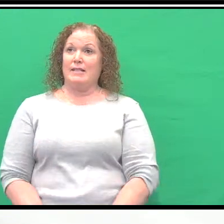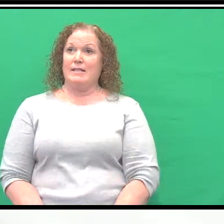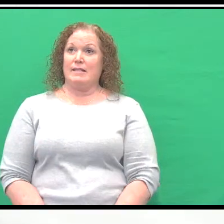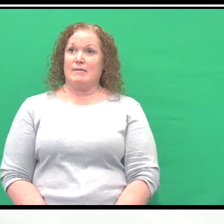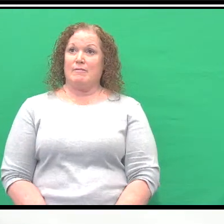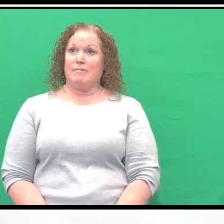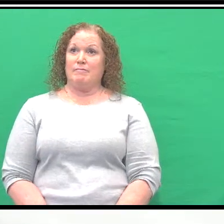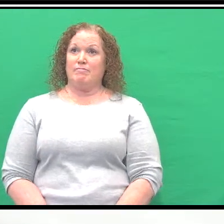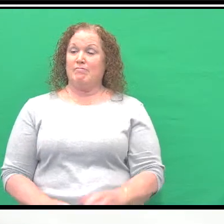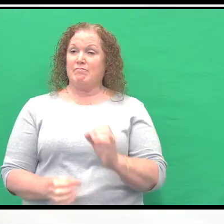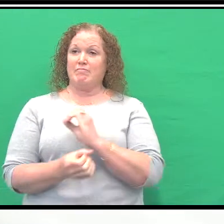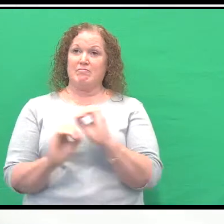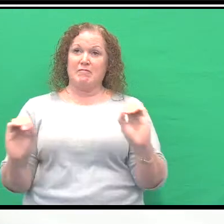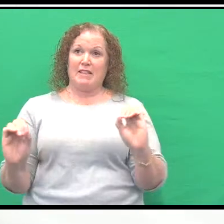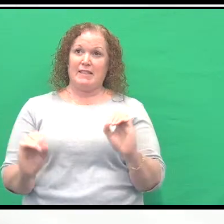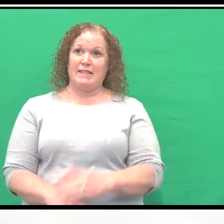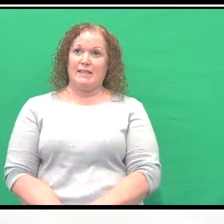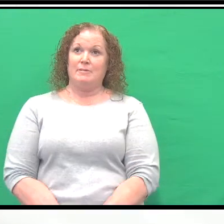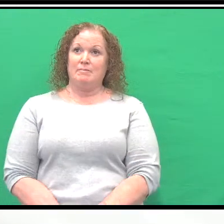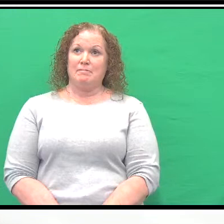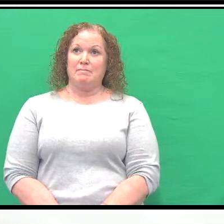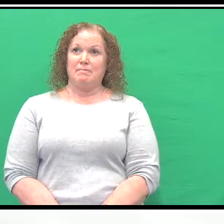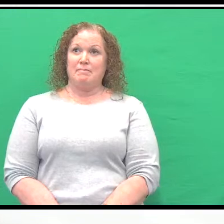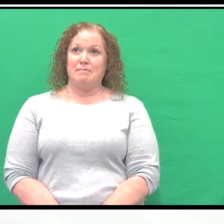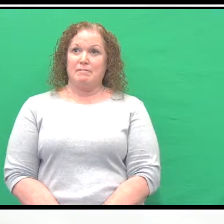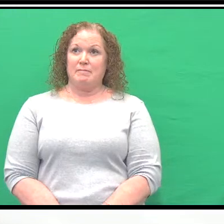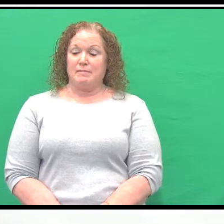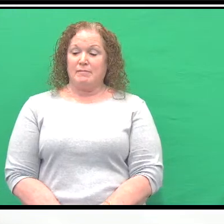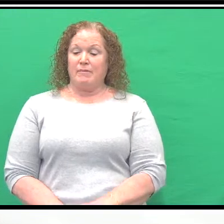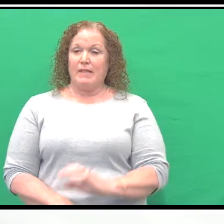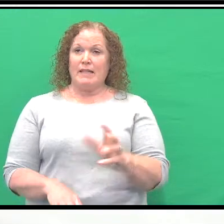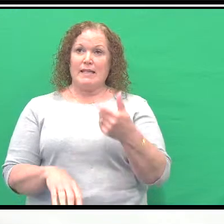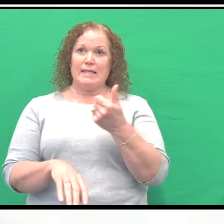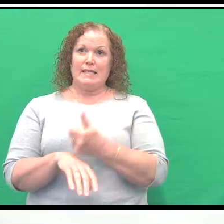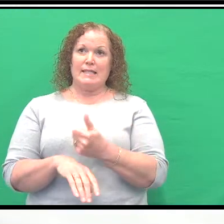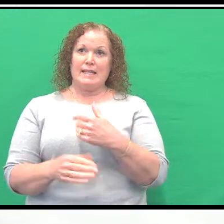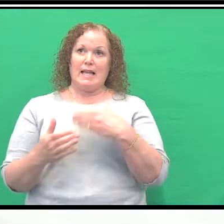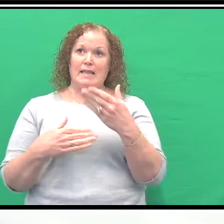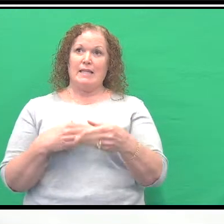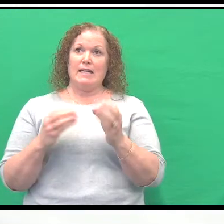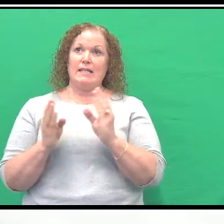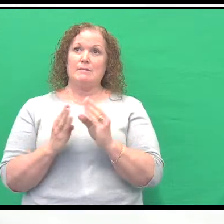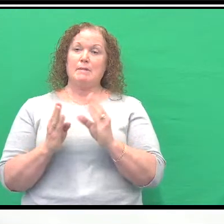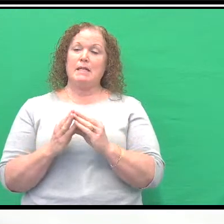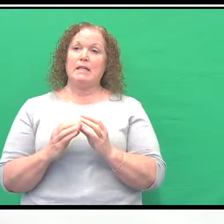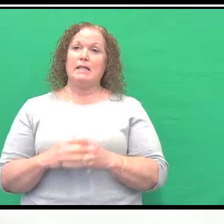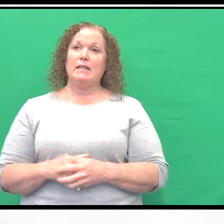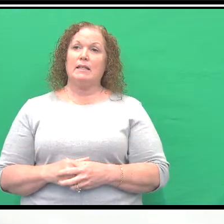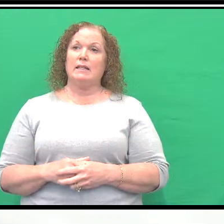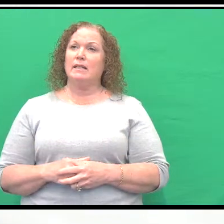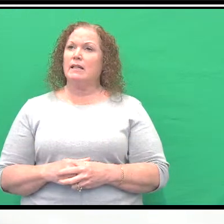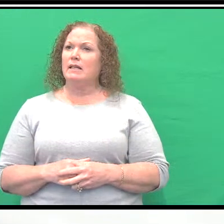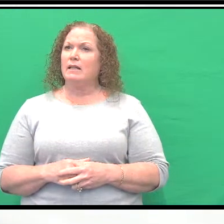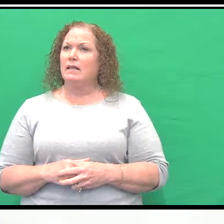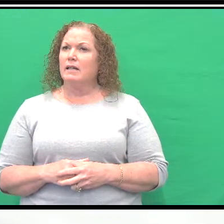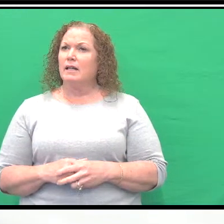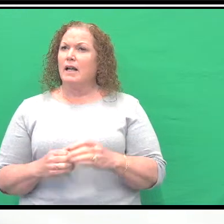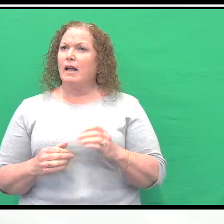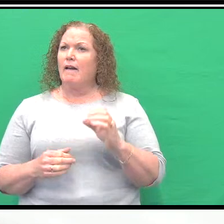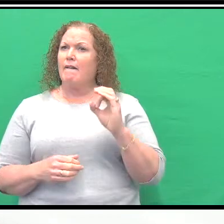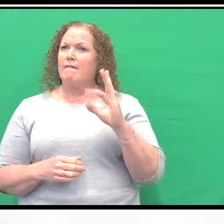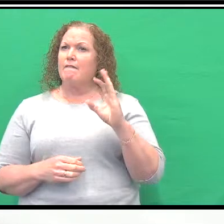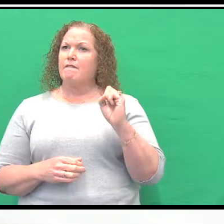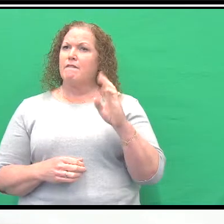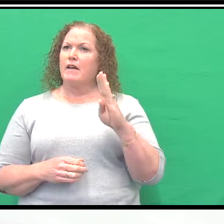Seeing none. Item 20, setting the next board meeting. The next board meeting will be, regular board meeting will be on February